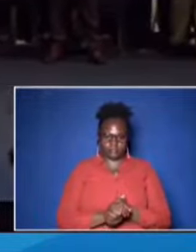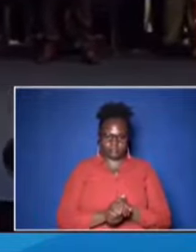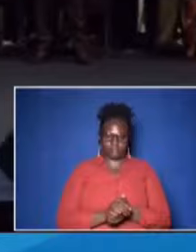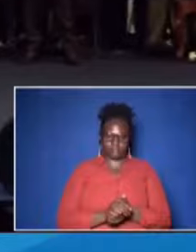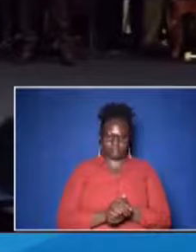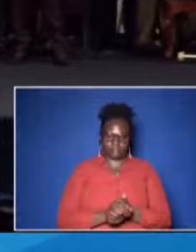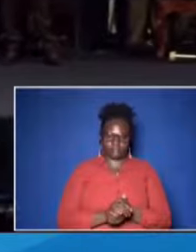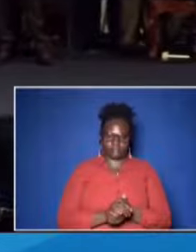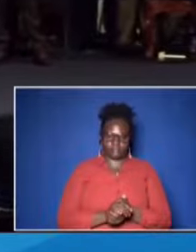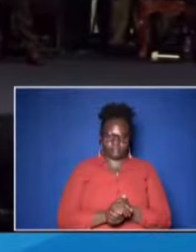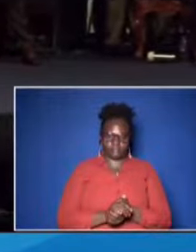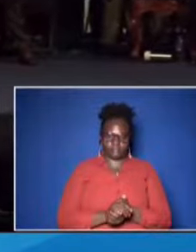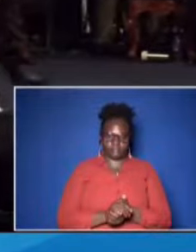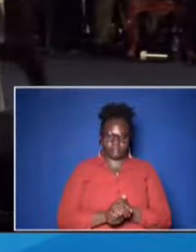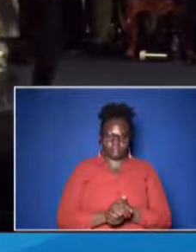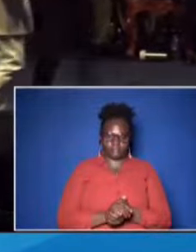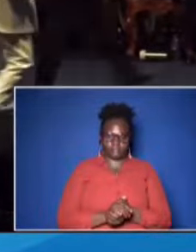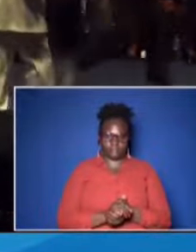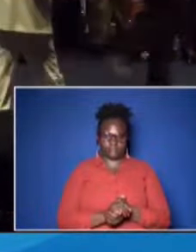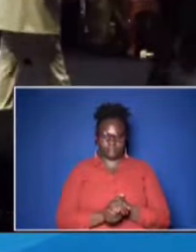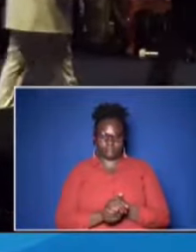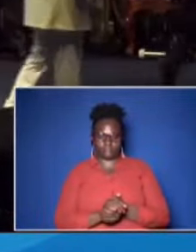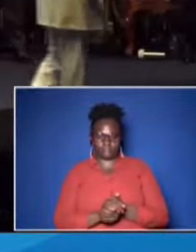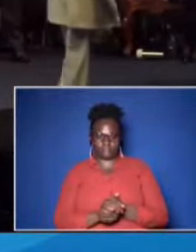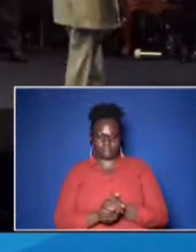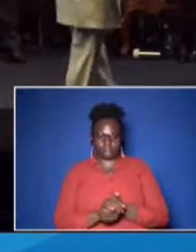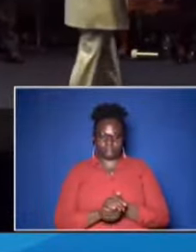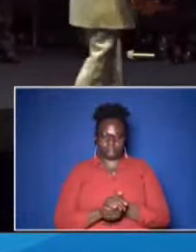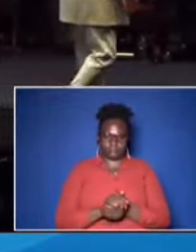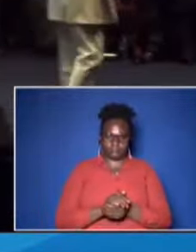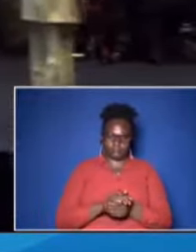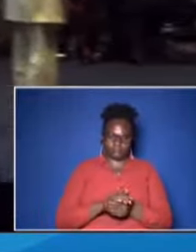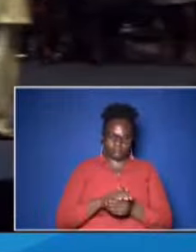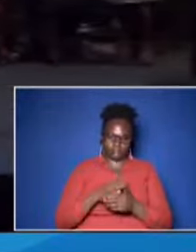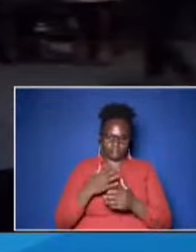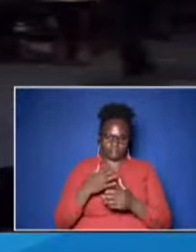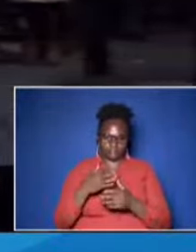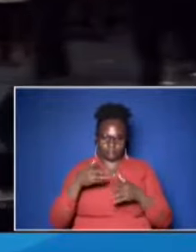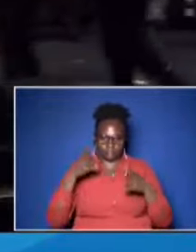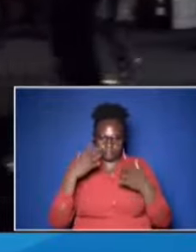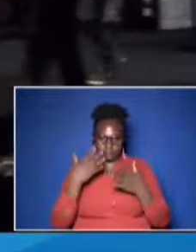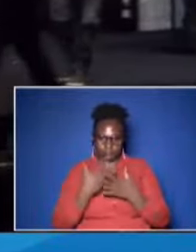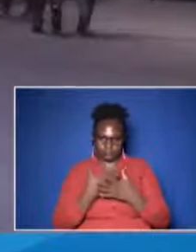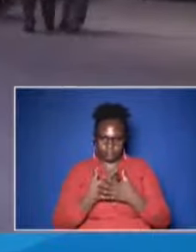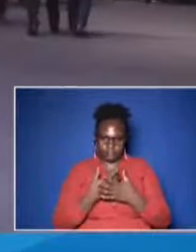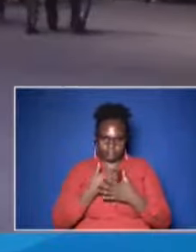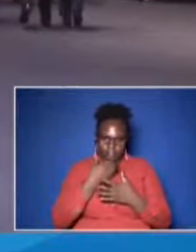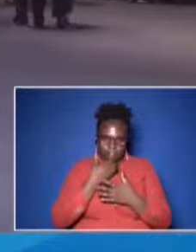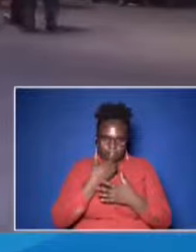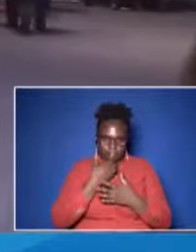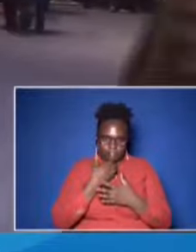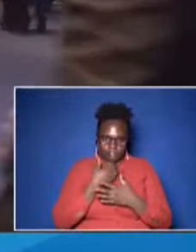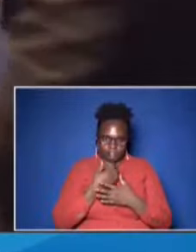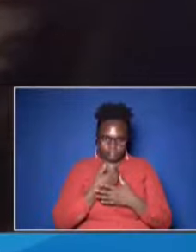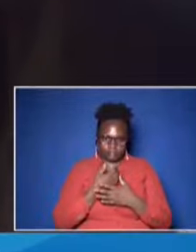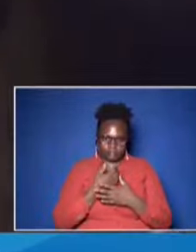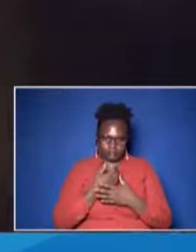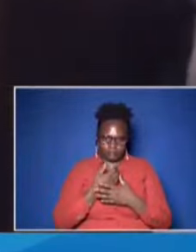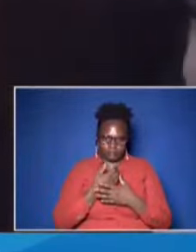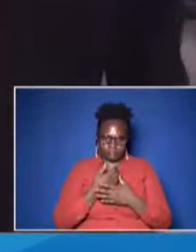what happened Pastor been deaf but God healed her she's holding her hearing aids in her hand